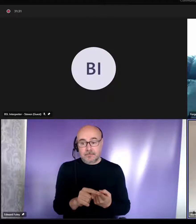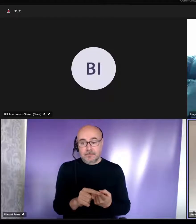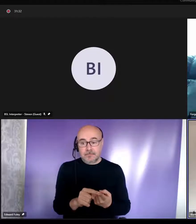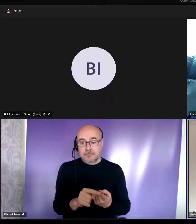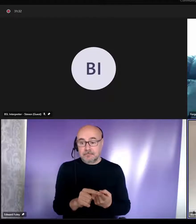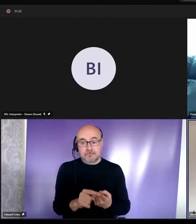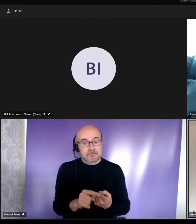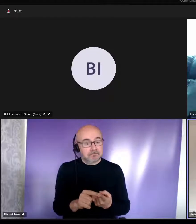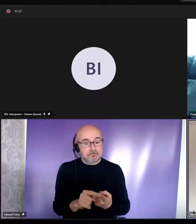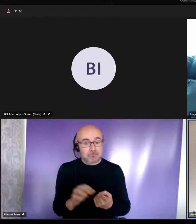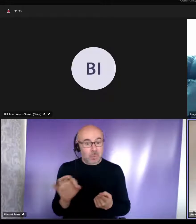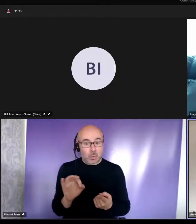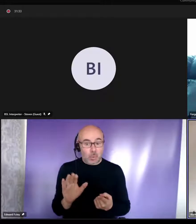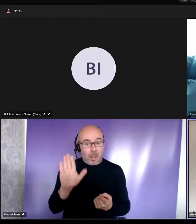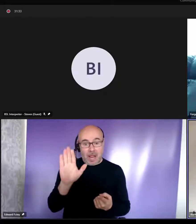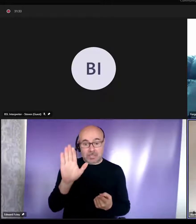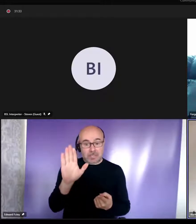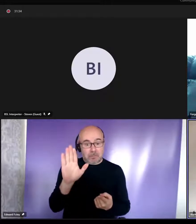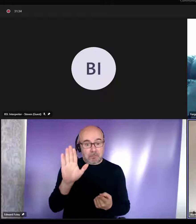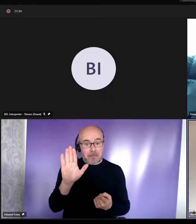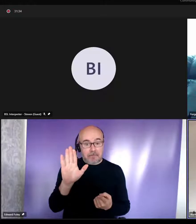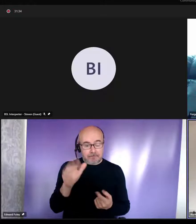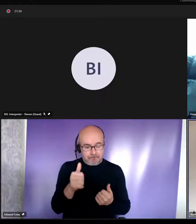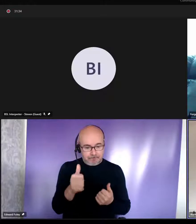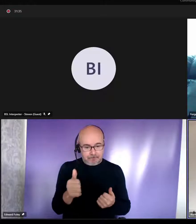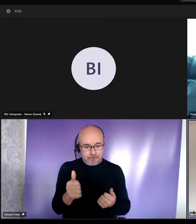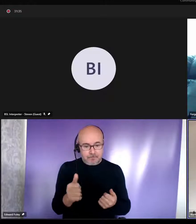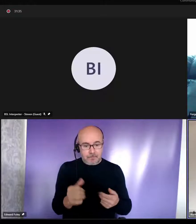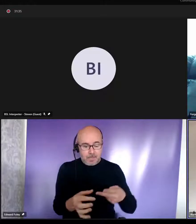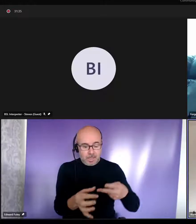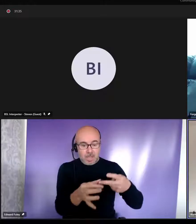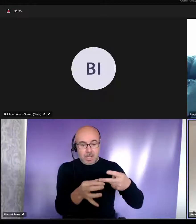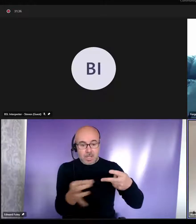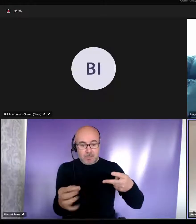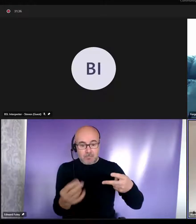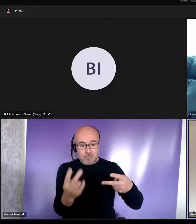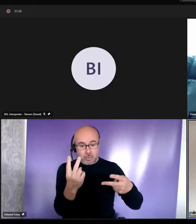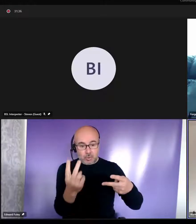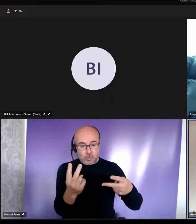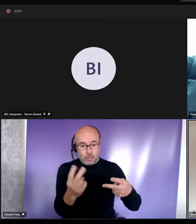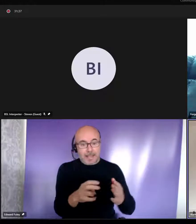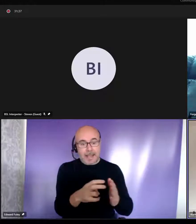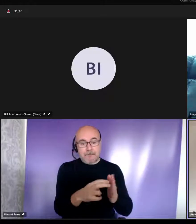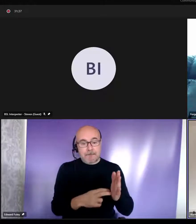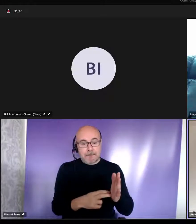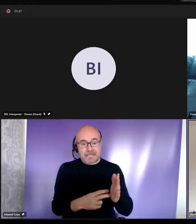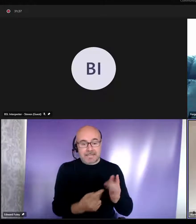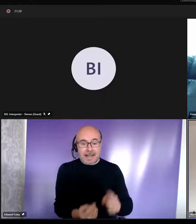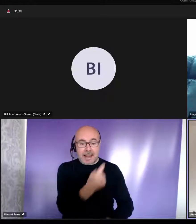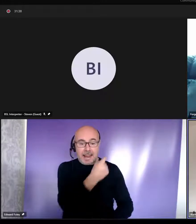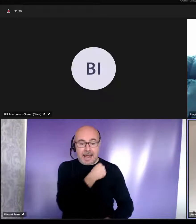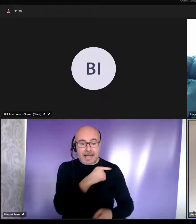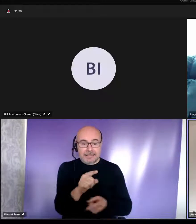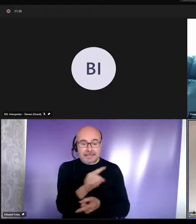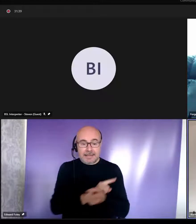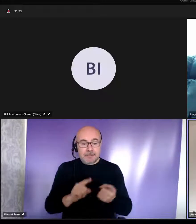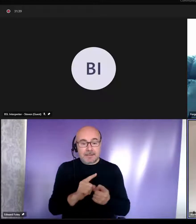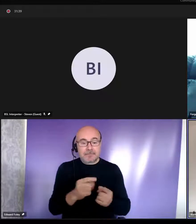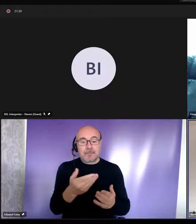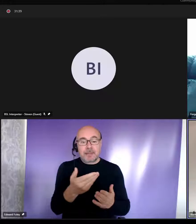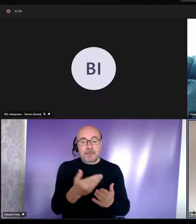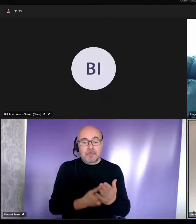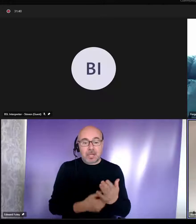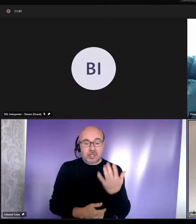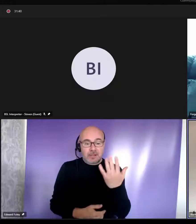Okay, I don't see any hands up. We on to agenda item 2, which is the minutes of the previous meeting, which is on page 5 to